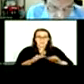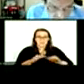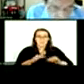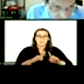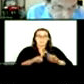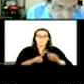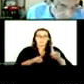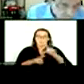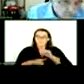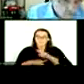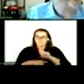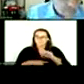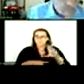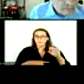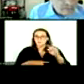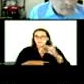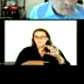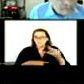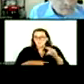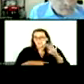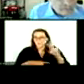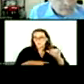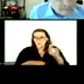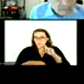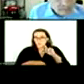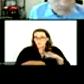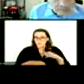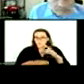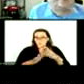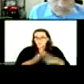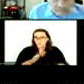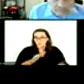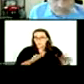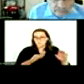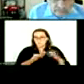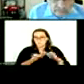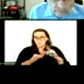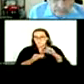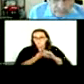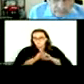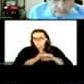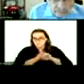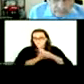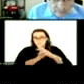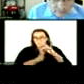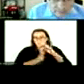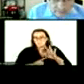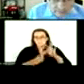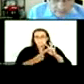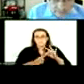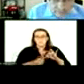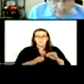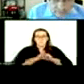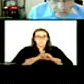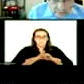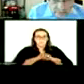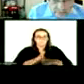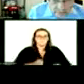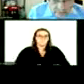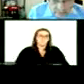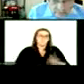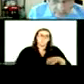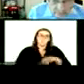advertising and special promotions. I want to note that the Committee on Business and Economic Development is considering a permanent